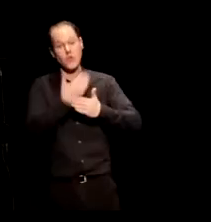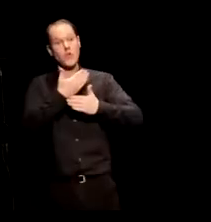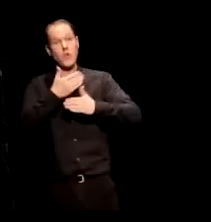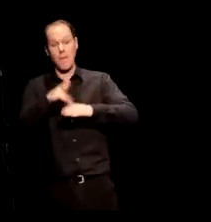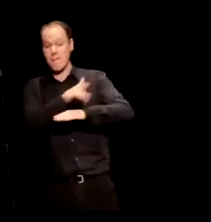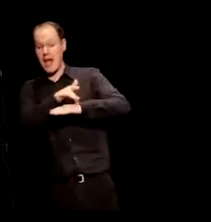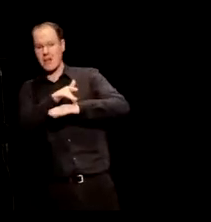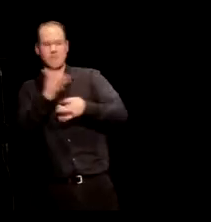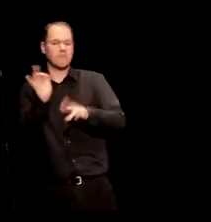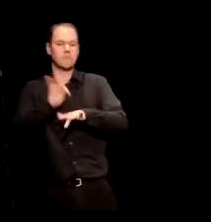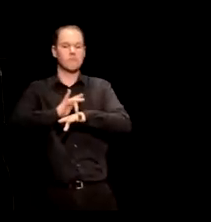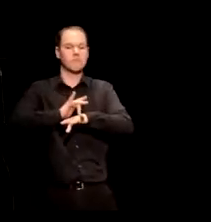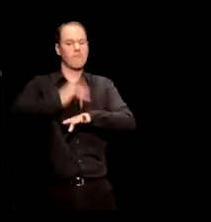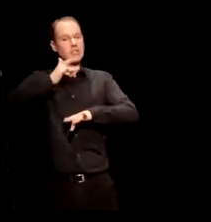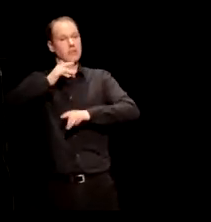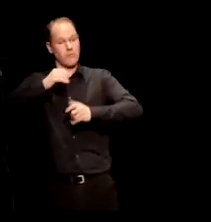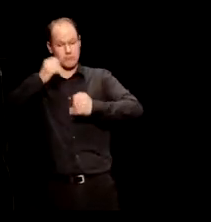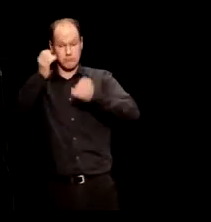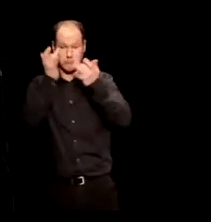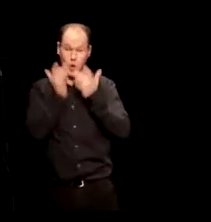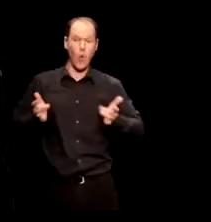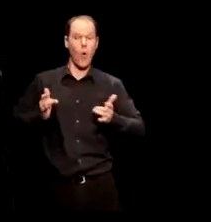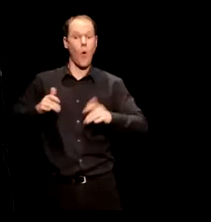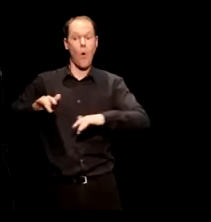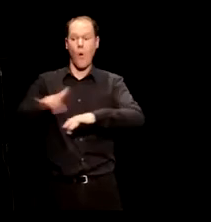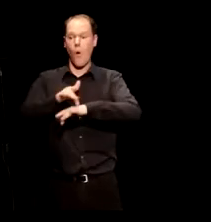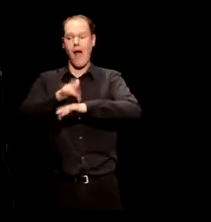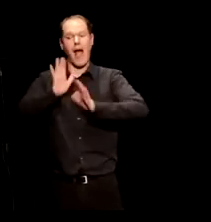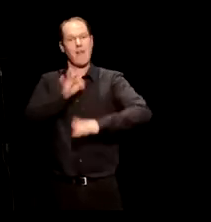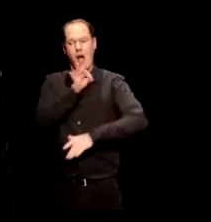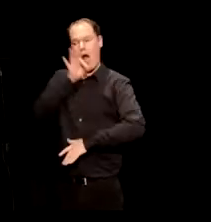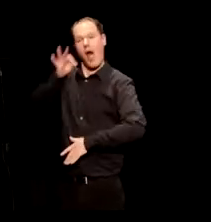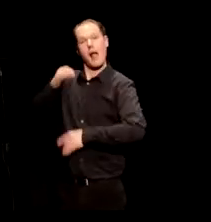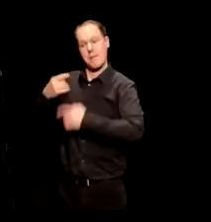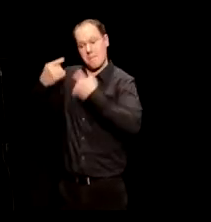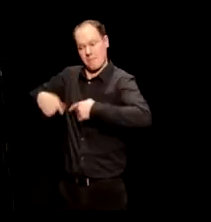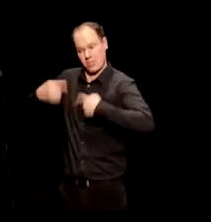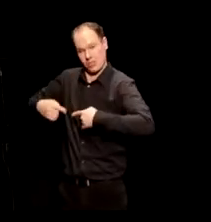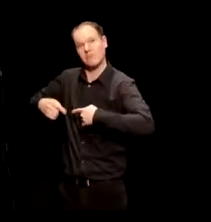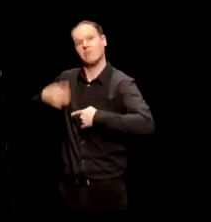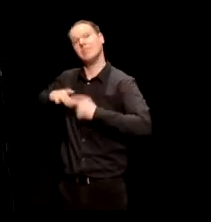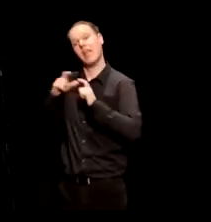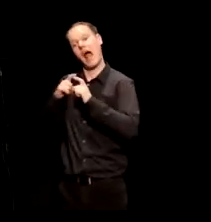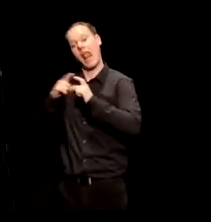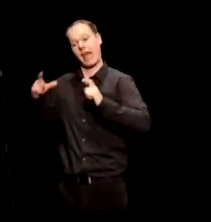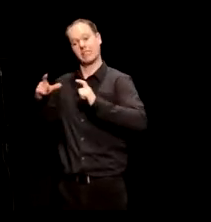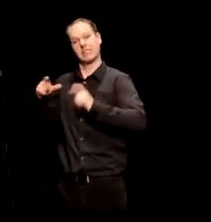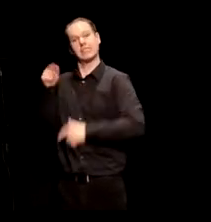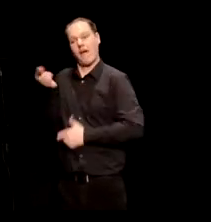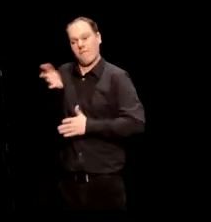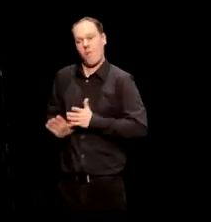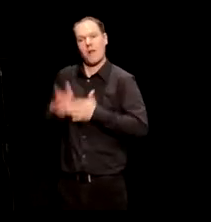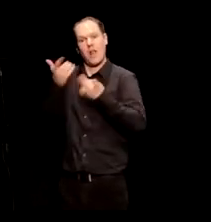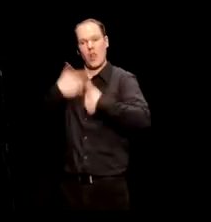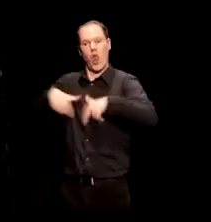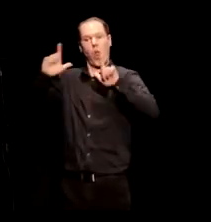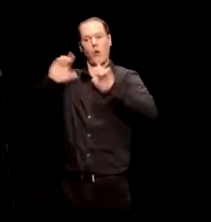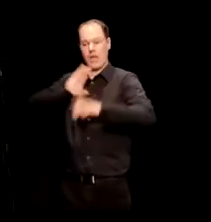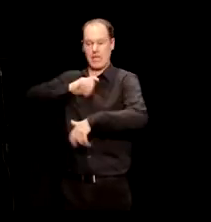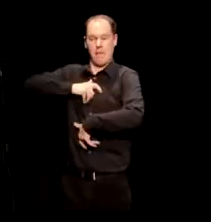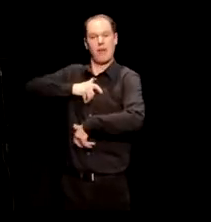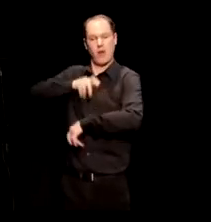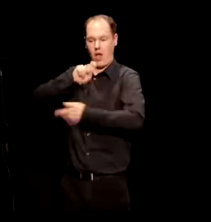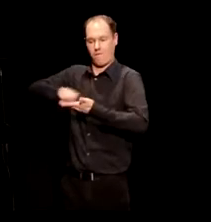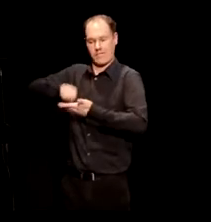play, a professional production of a new play, had to get permission and secure a licence from the Lord Chamberlain's office. So this